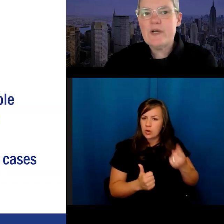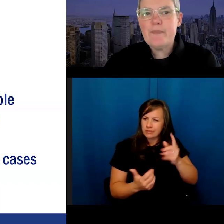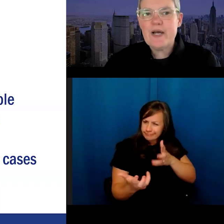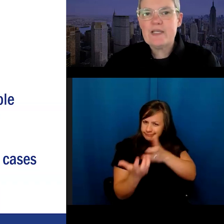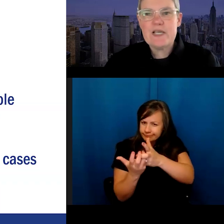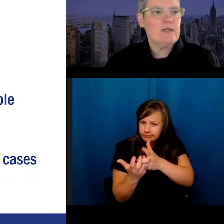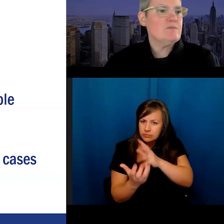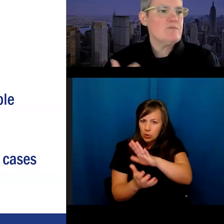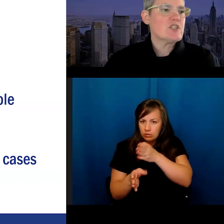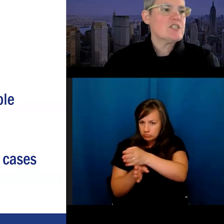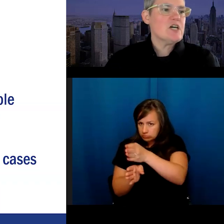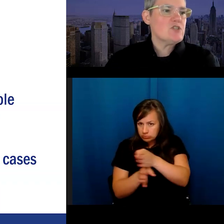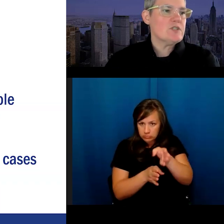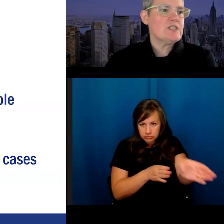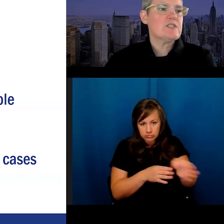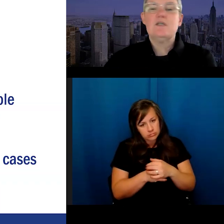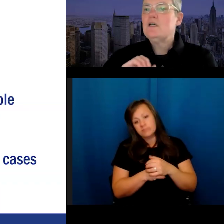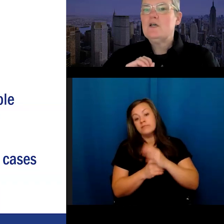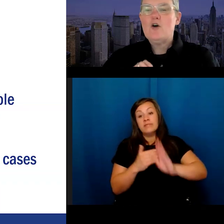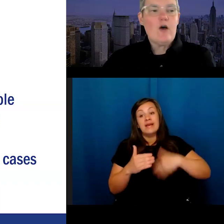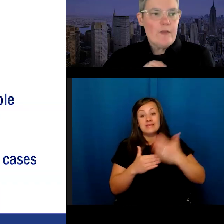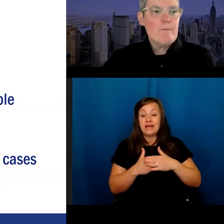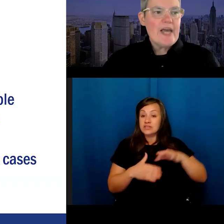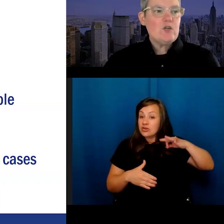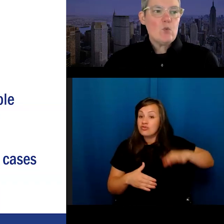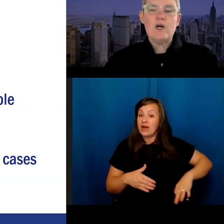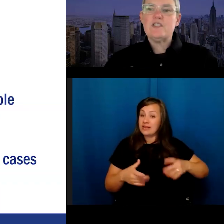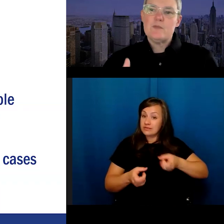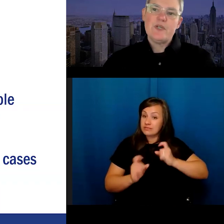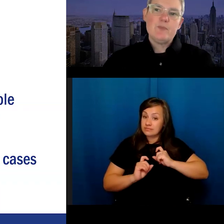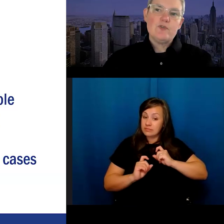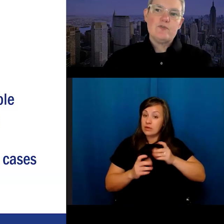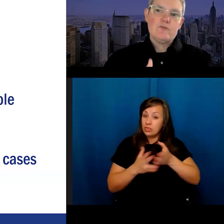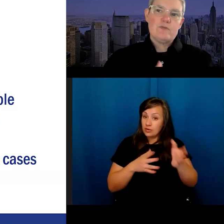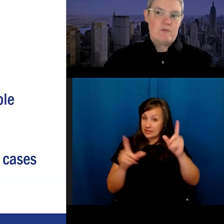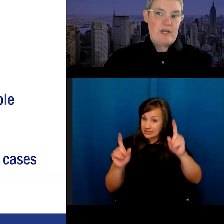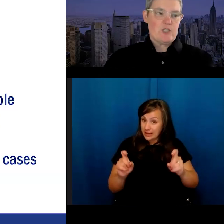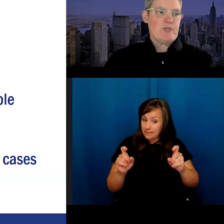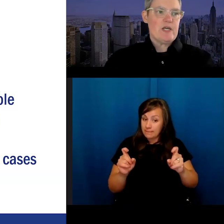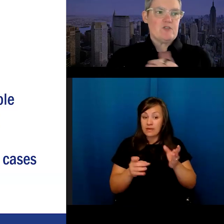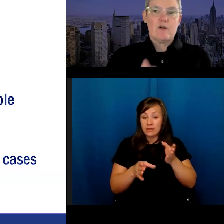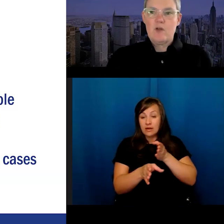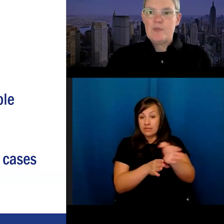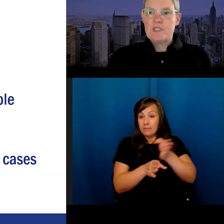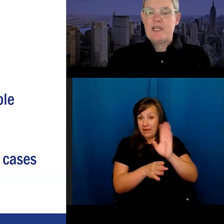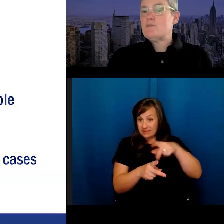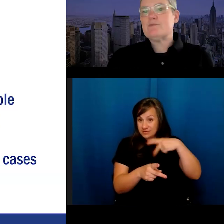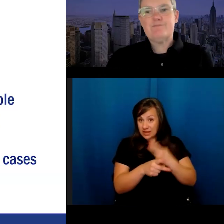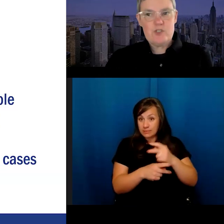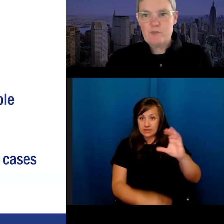So credit by exam, I'm just going to touch on these. The main ones that people use at SPS are